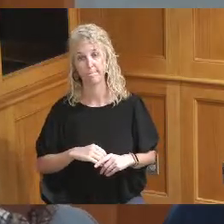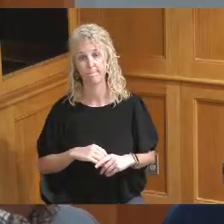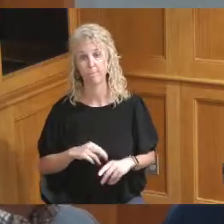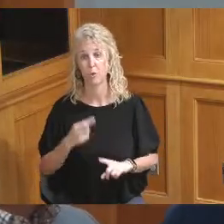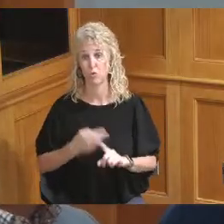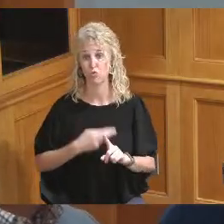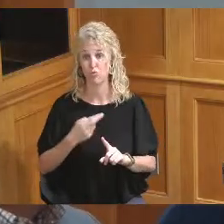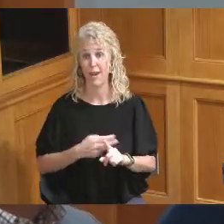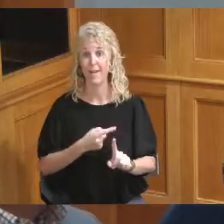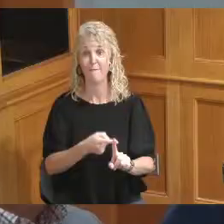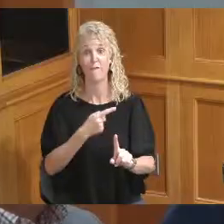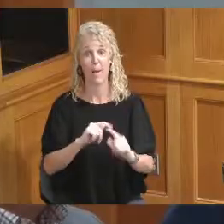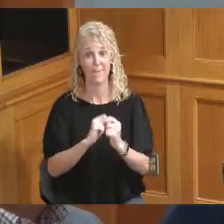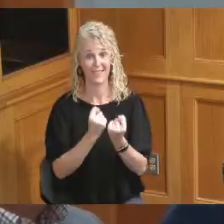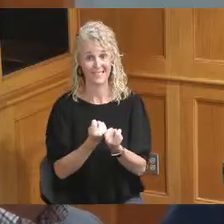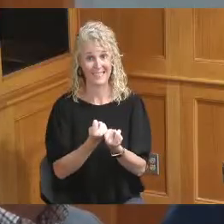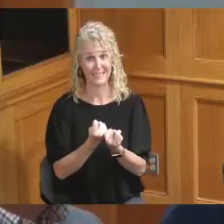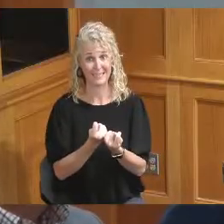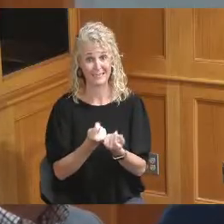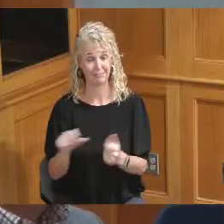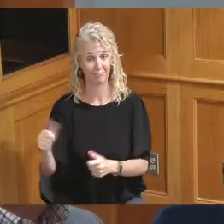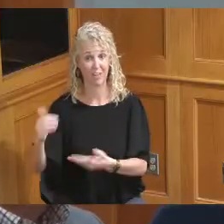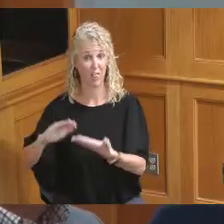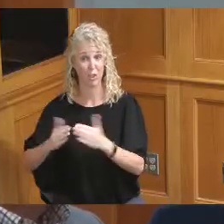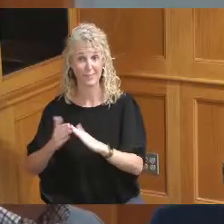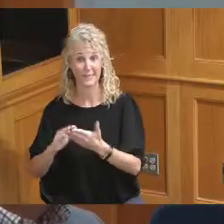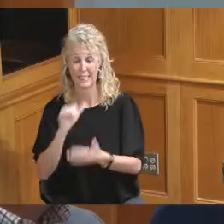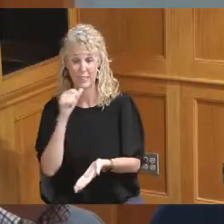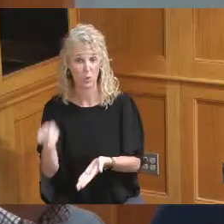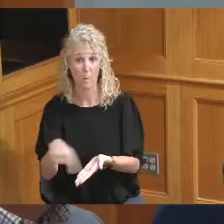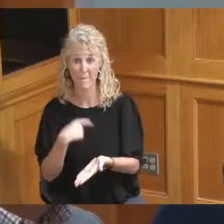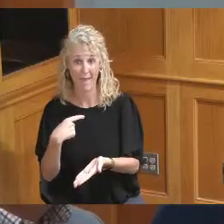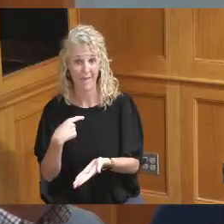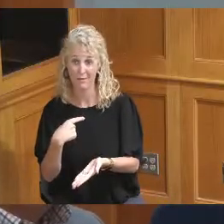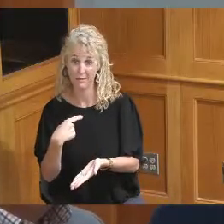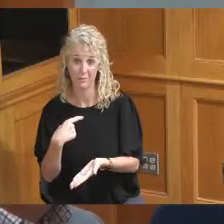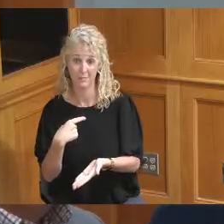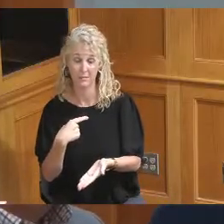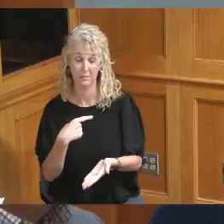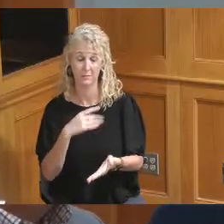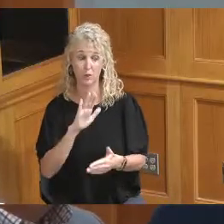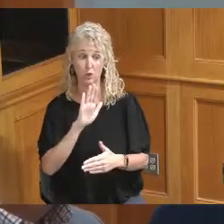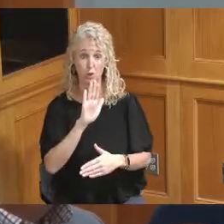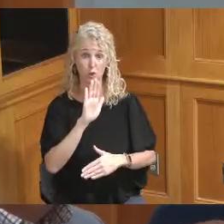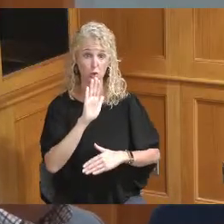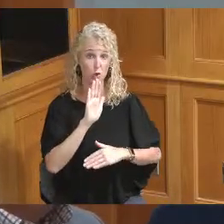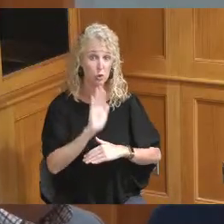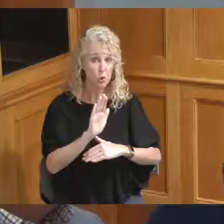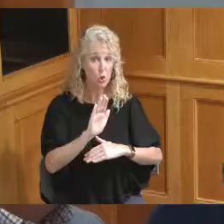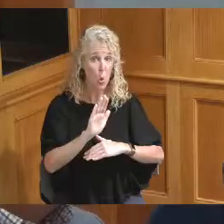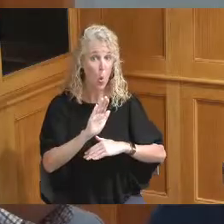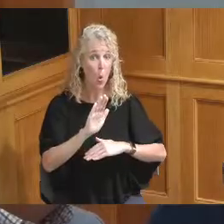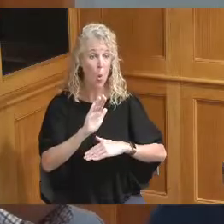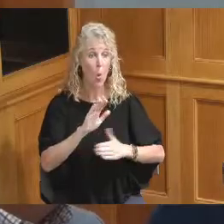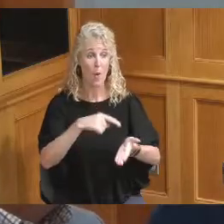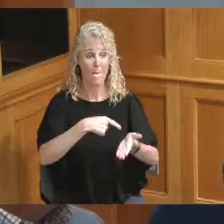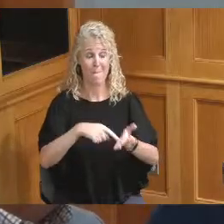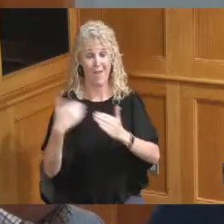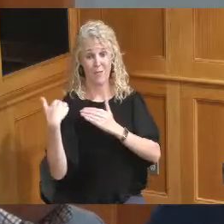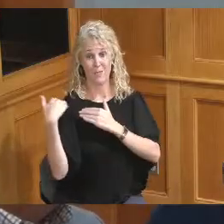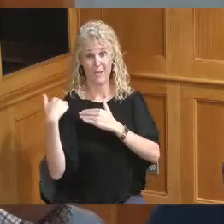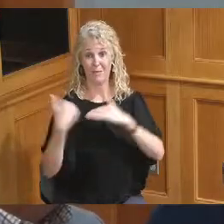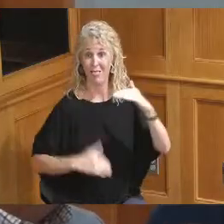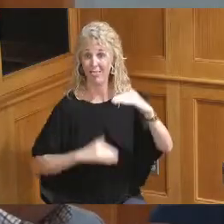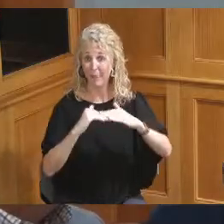rent from the team, which in some cases there isn't rent from other teams. You're capping your CapEx exposure. They're paying their event